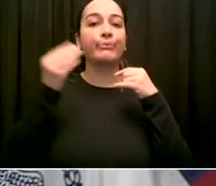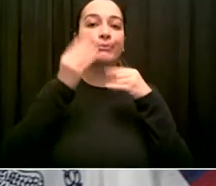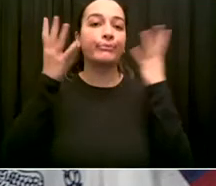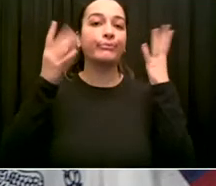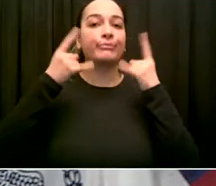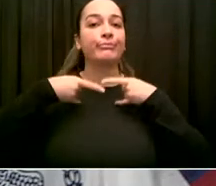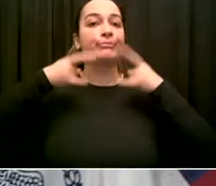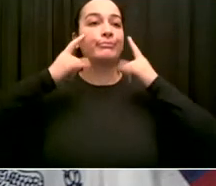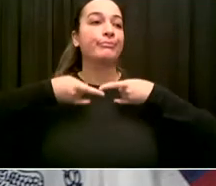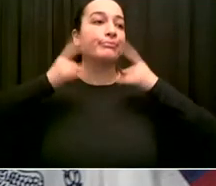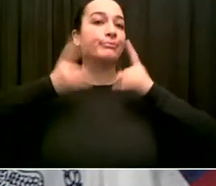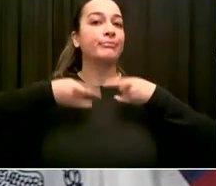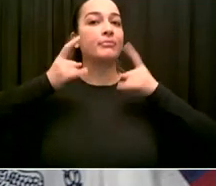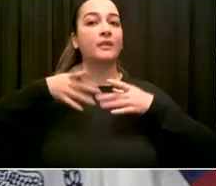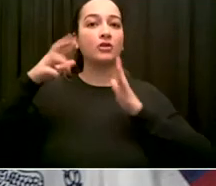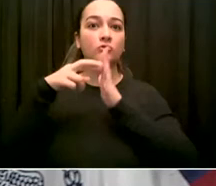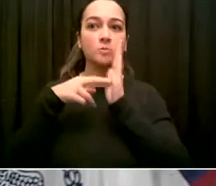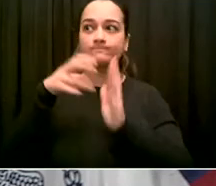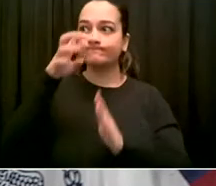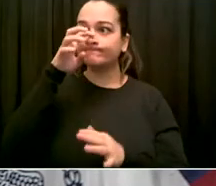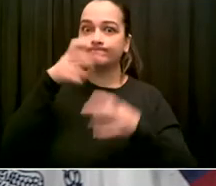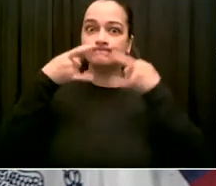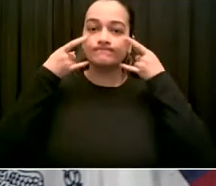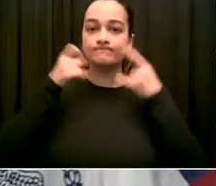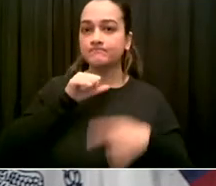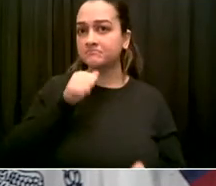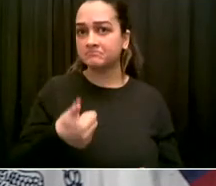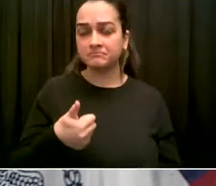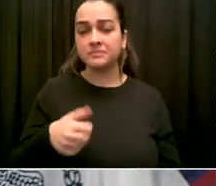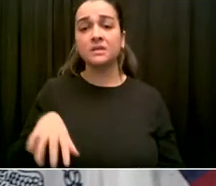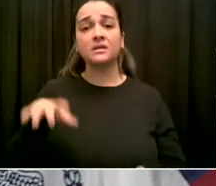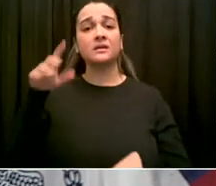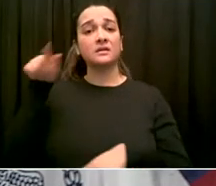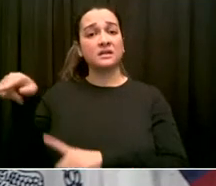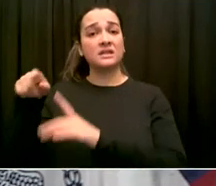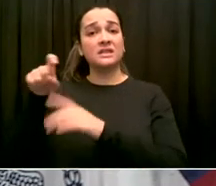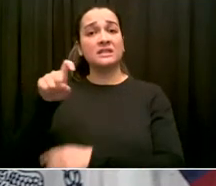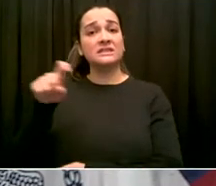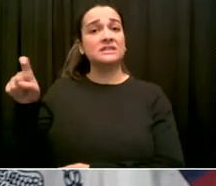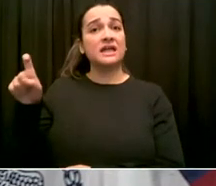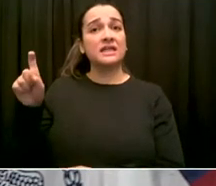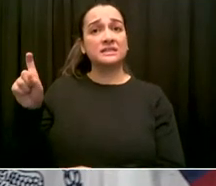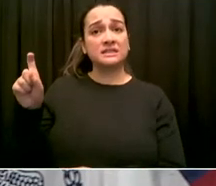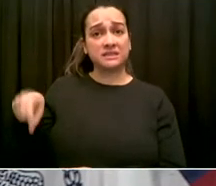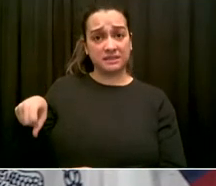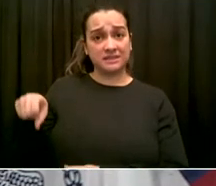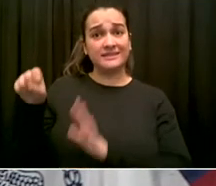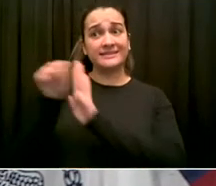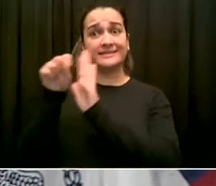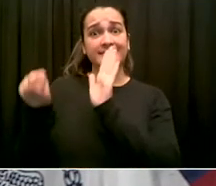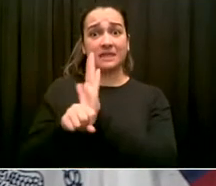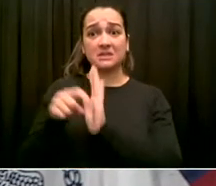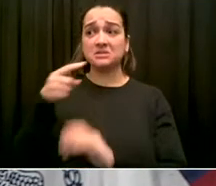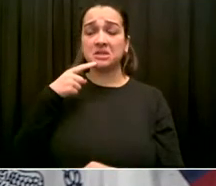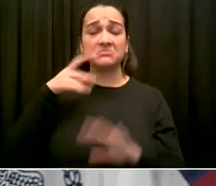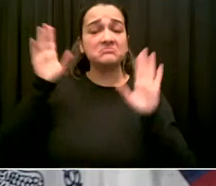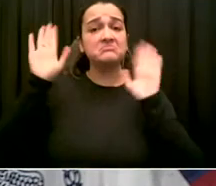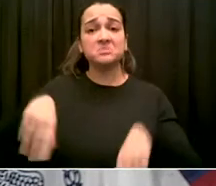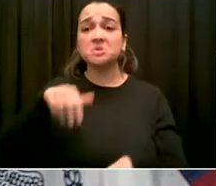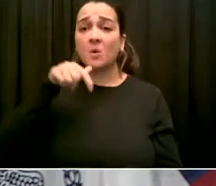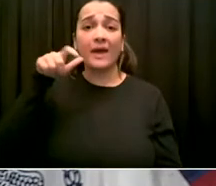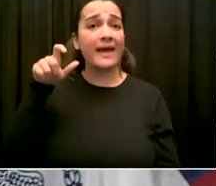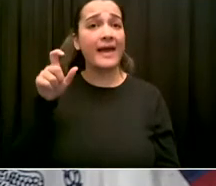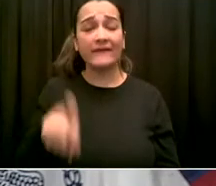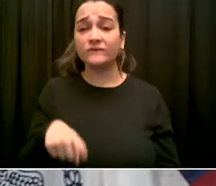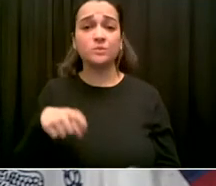mandates were dropped almost 3 weeks ago. So what falsifiable evidence would you need to